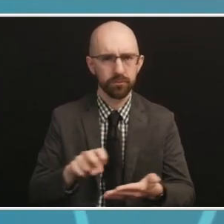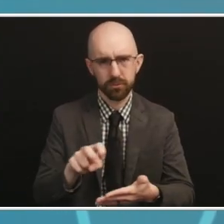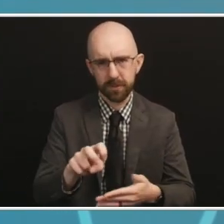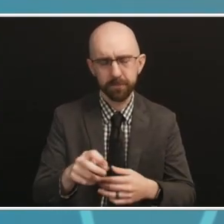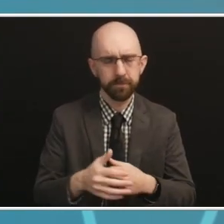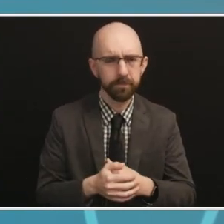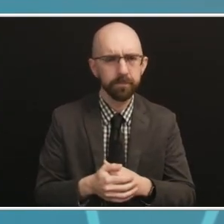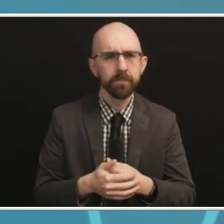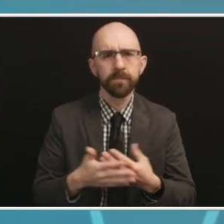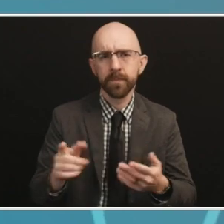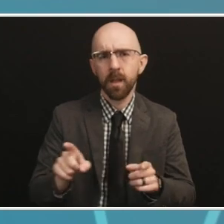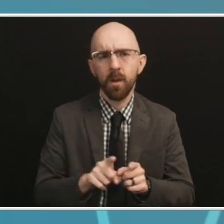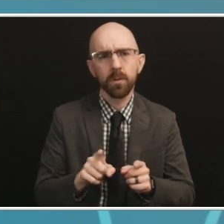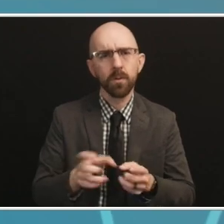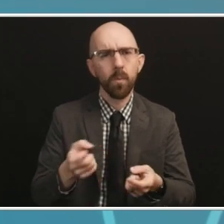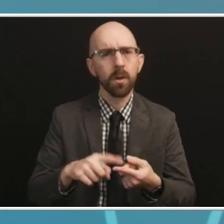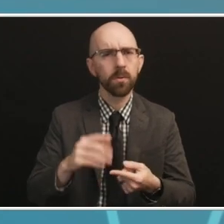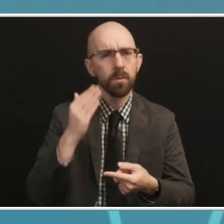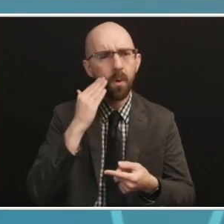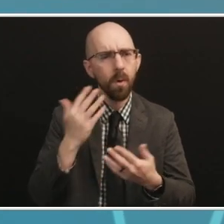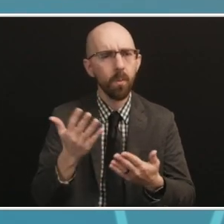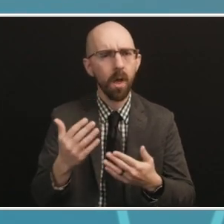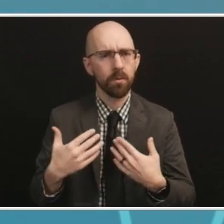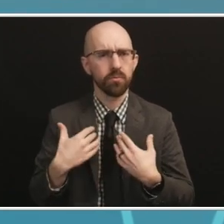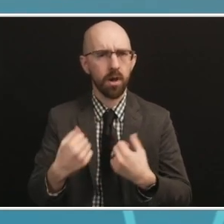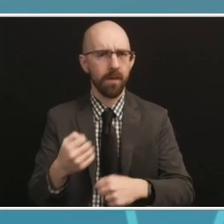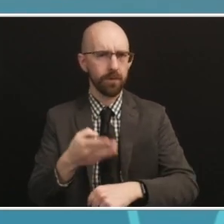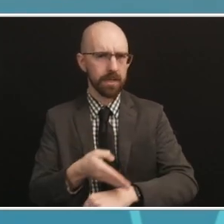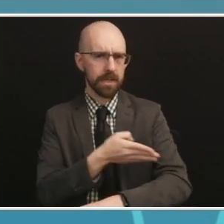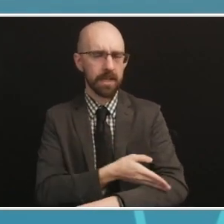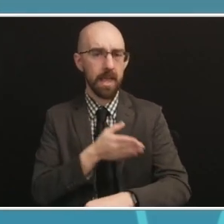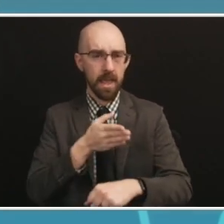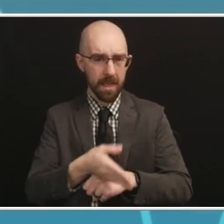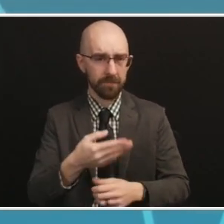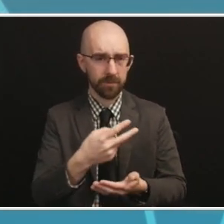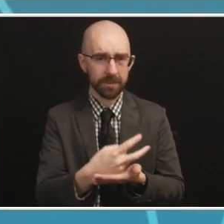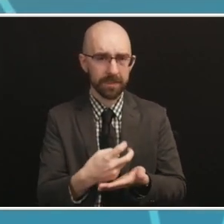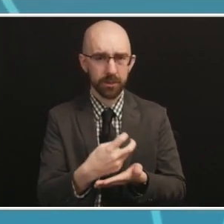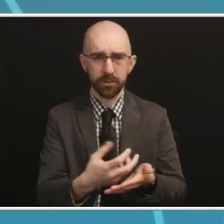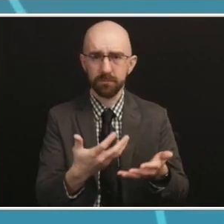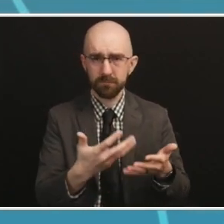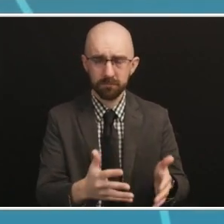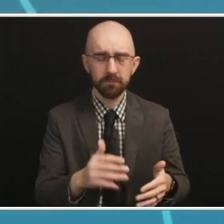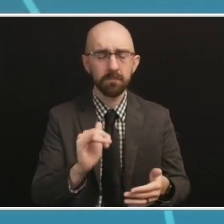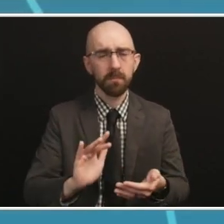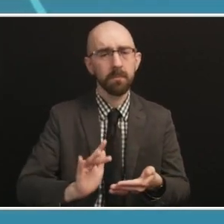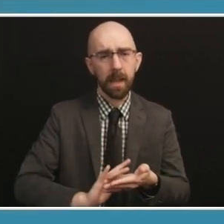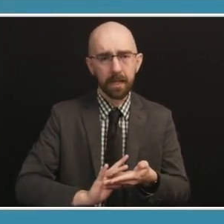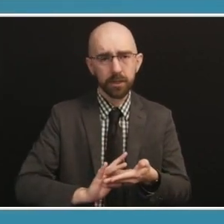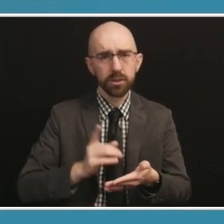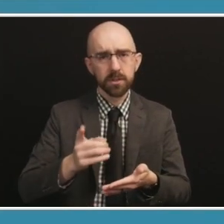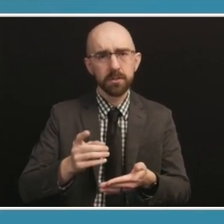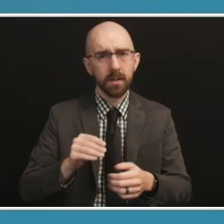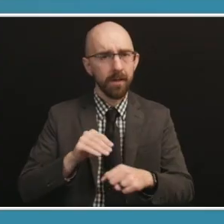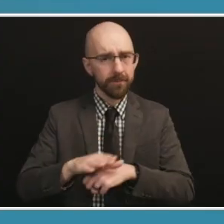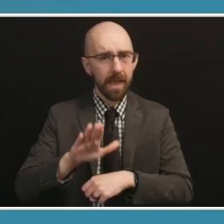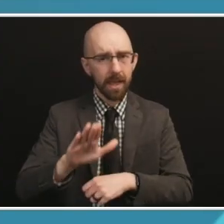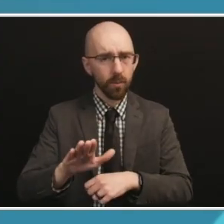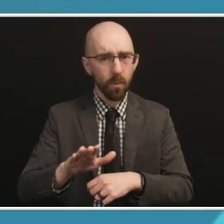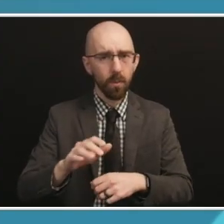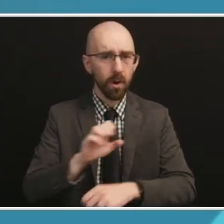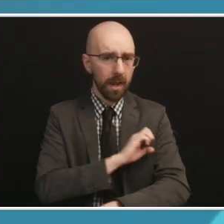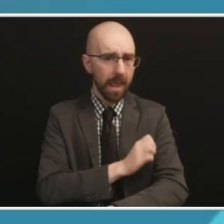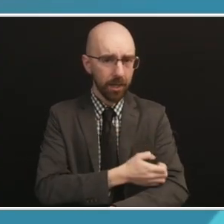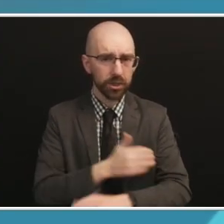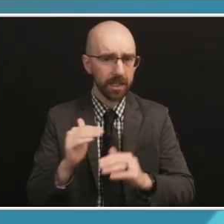And she also wants to know, what's the recovery like after a seizure, and has the medication affected energy levels or anything else?